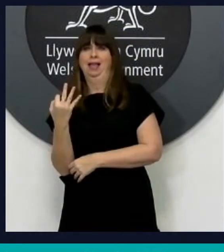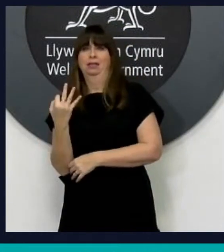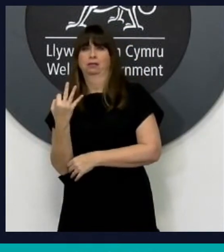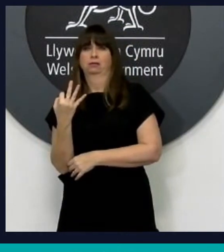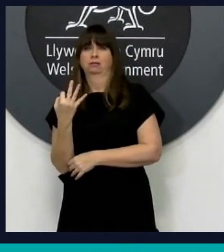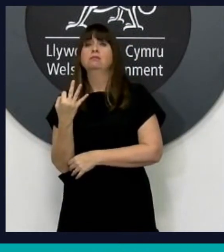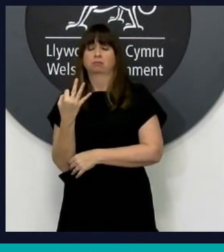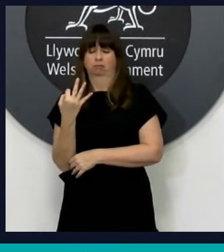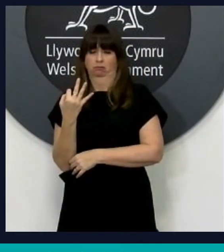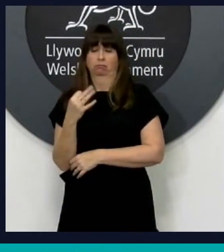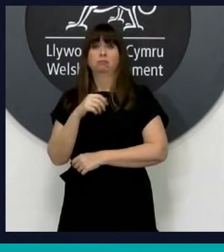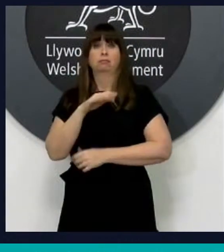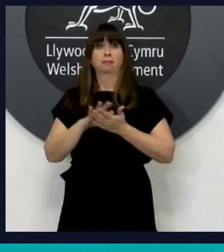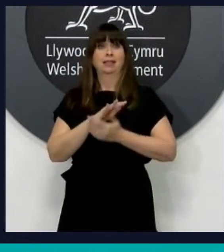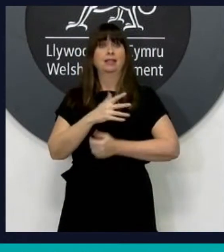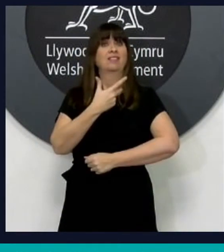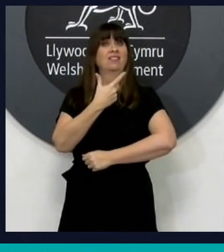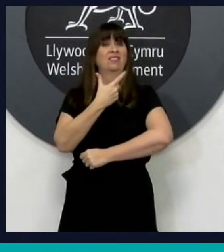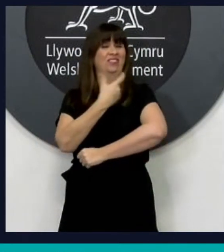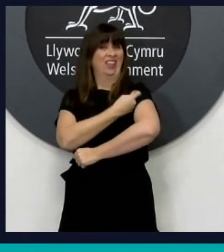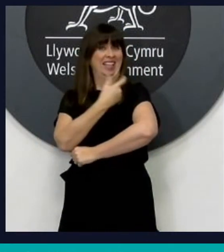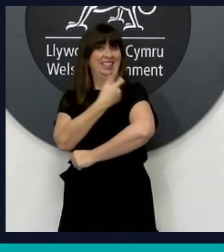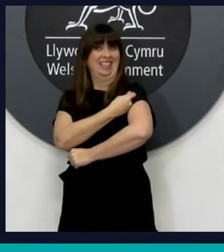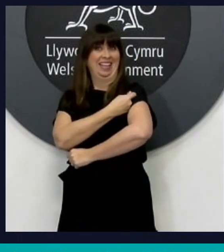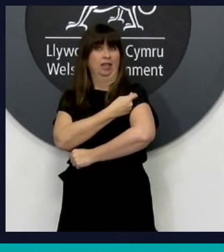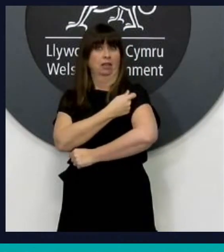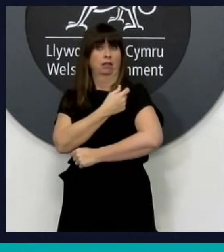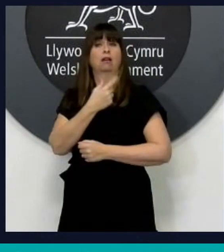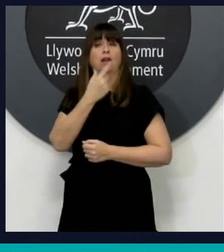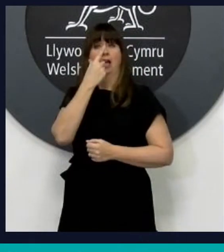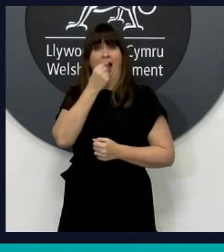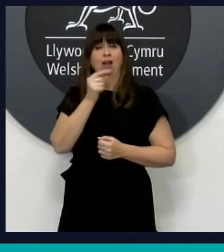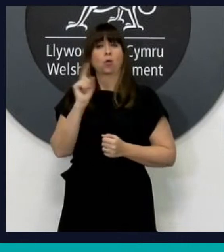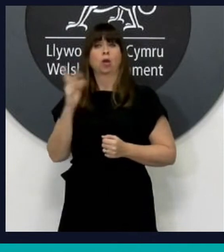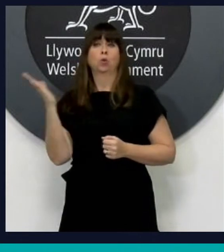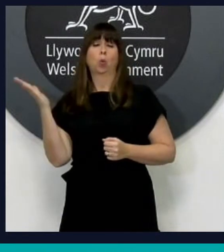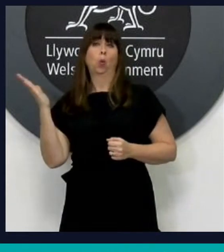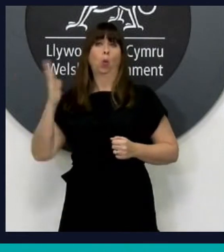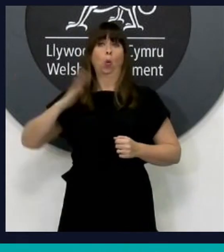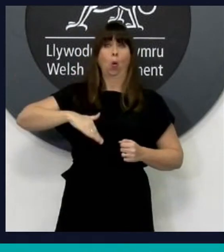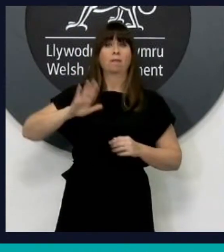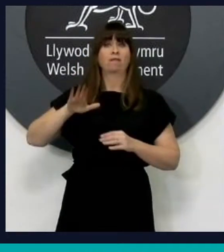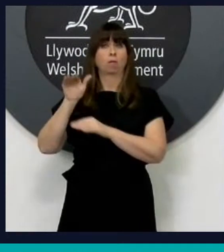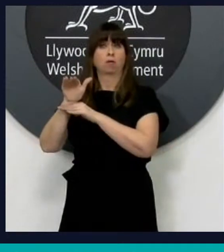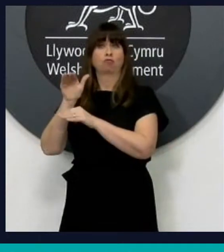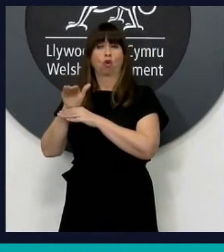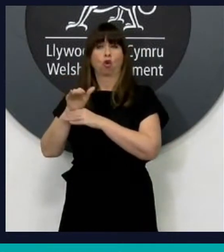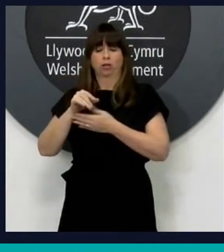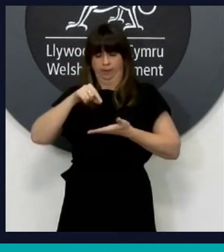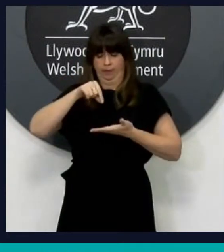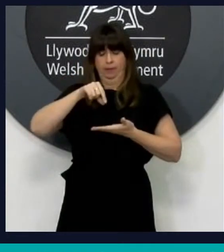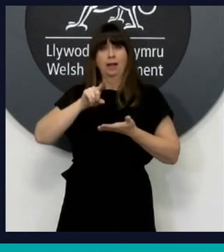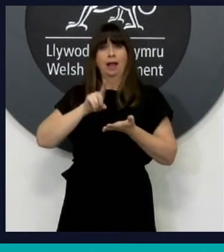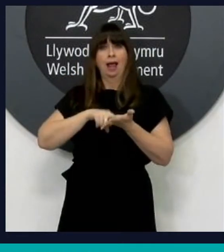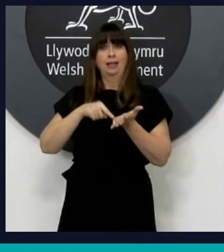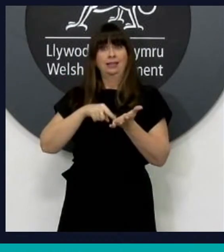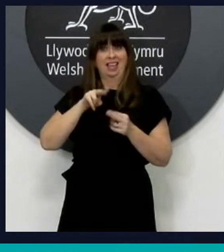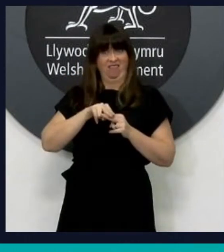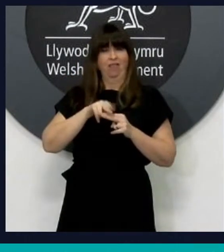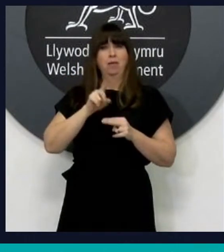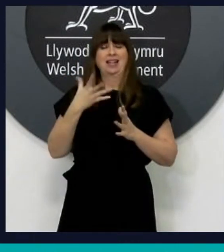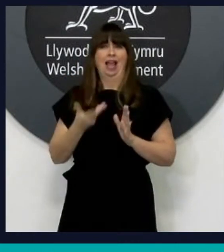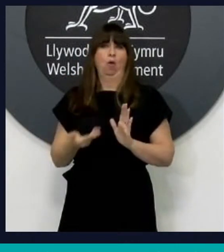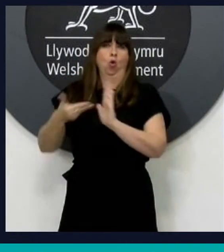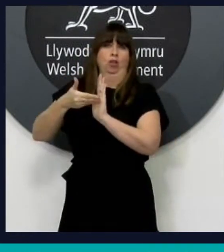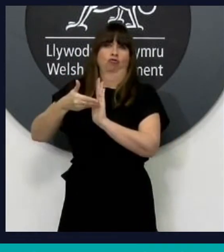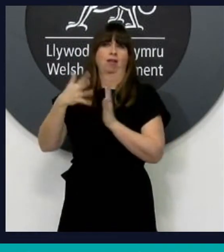the requirement for vaccinated travellers to have a lateral flow test when returning from overseas and is another step to more